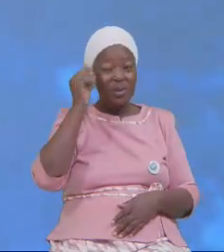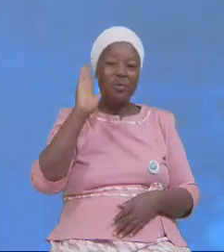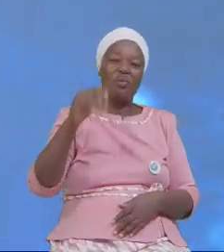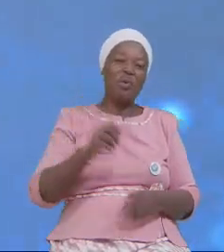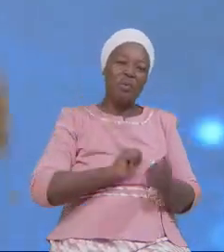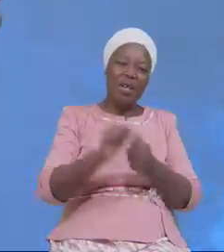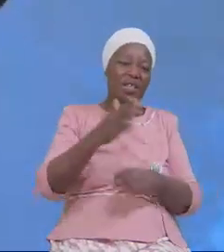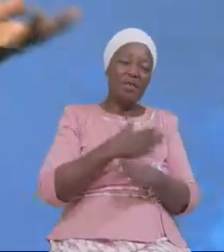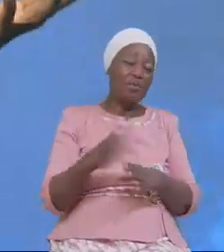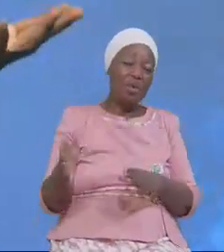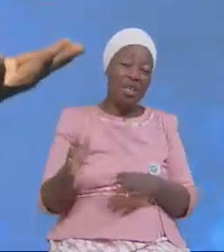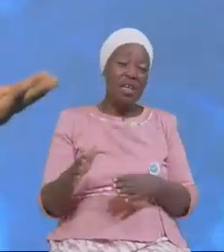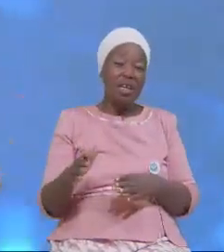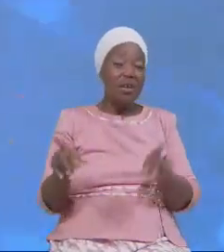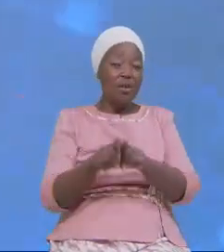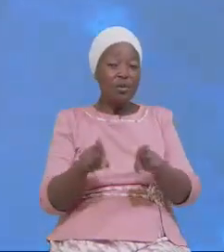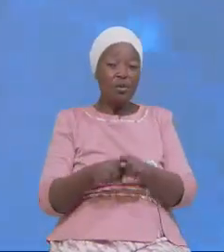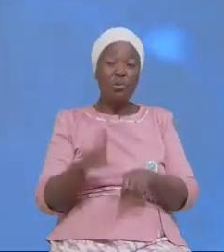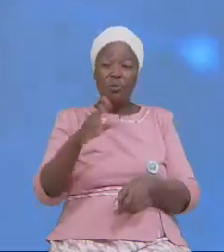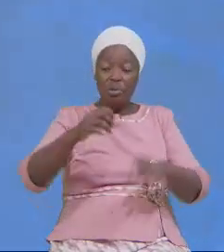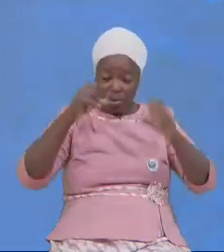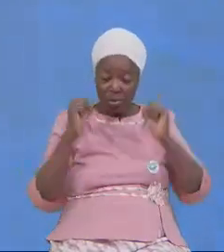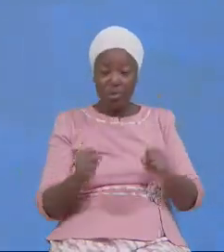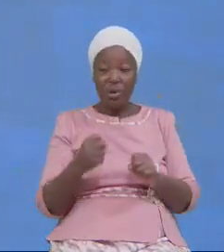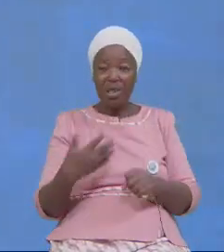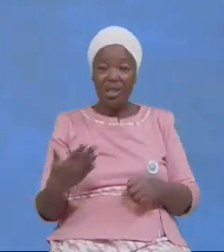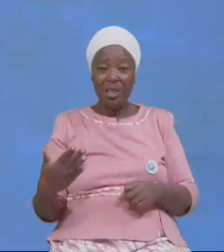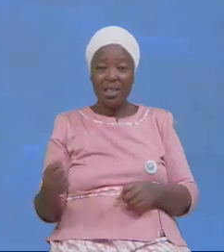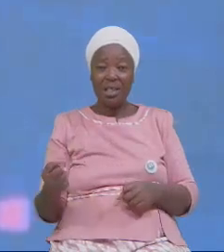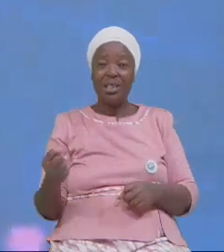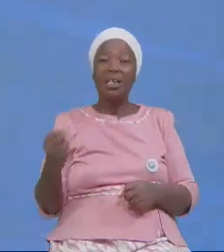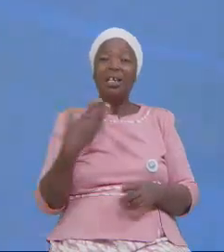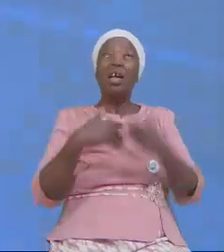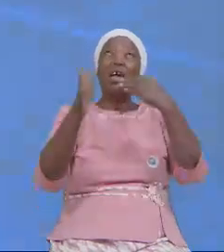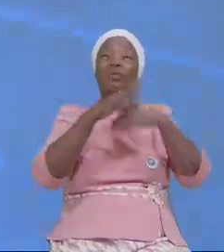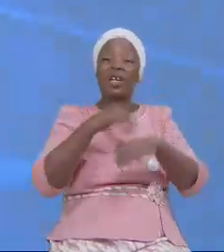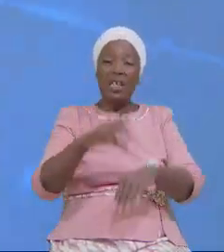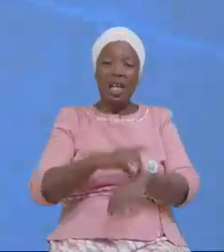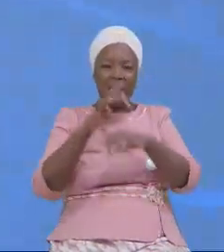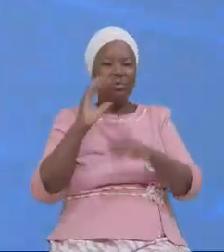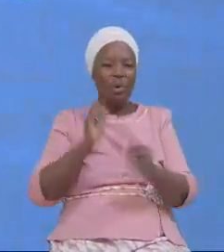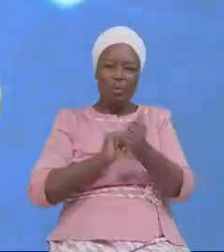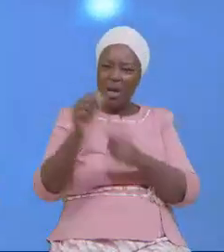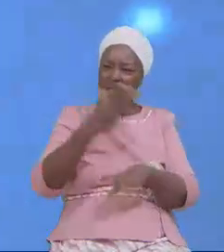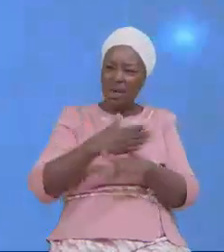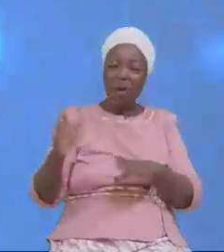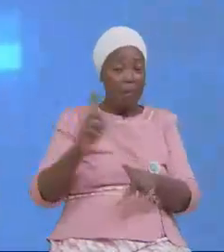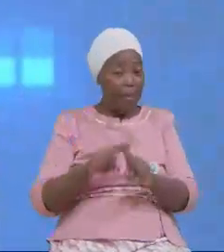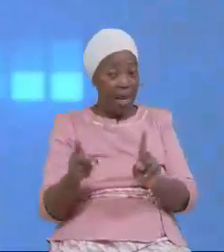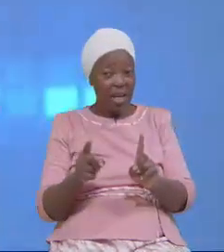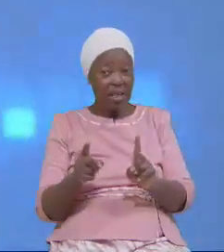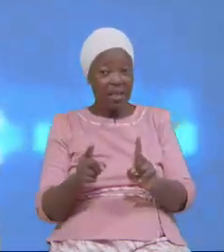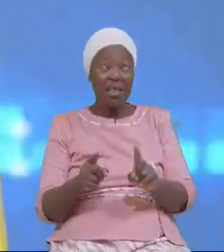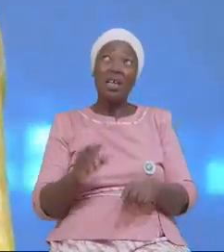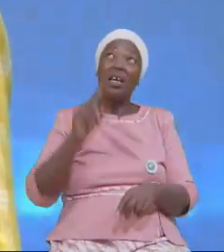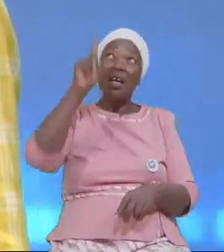away. Even solid things, the heavens and the earth, will pass away. But his word